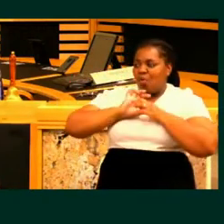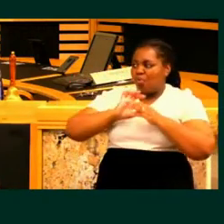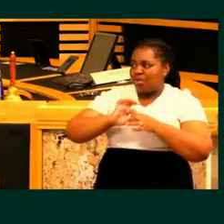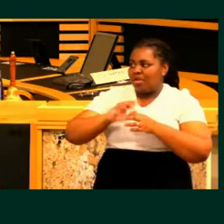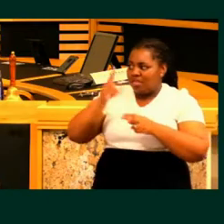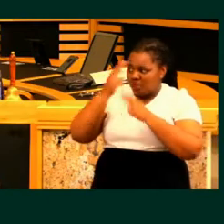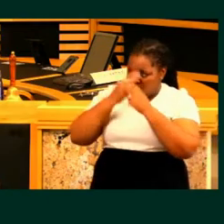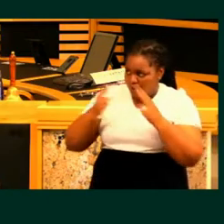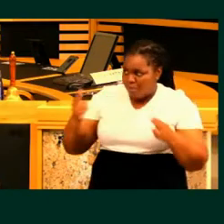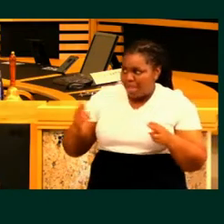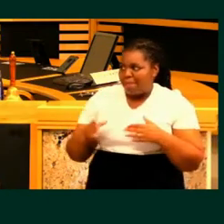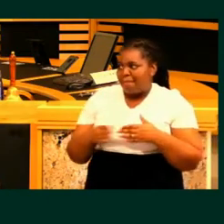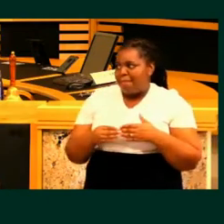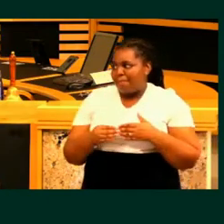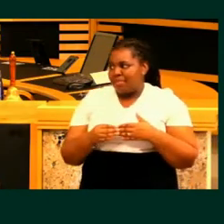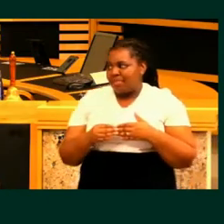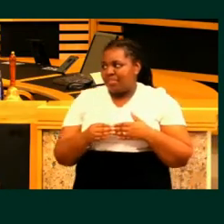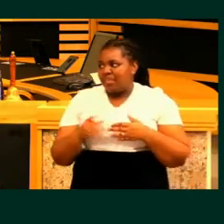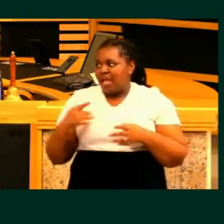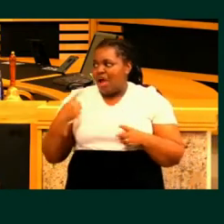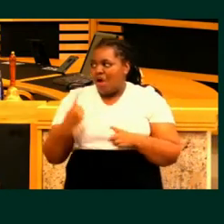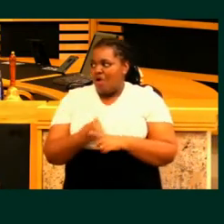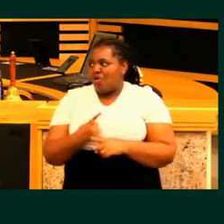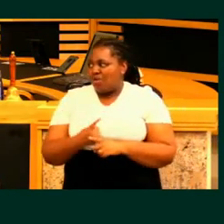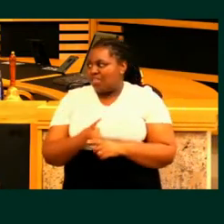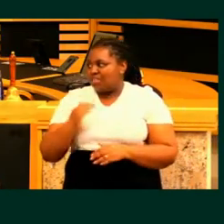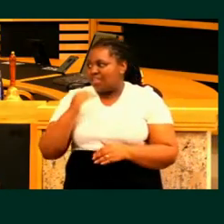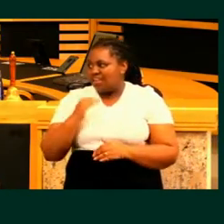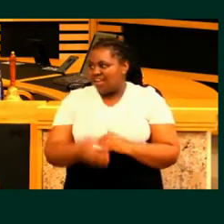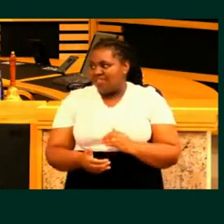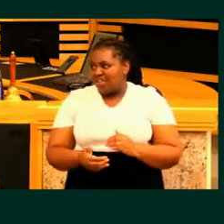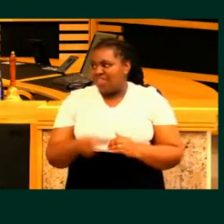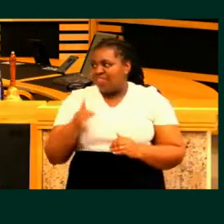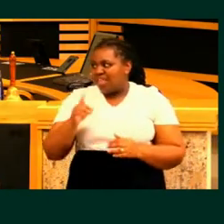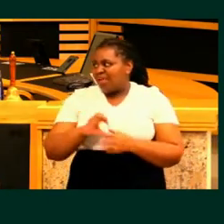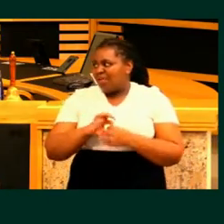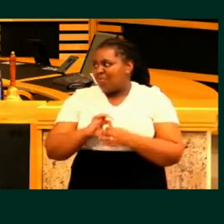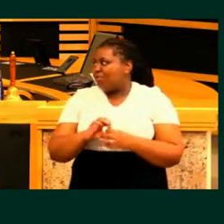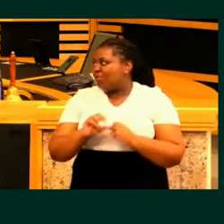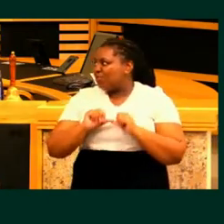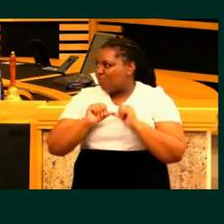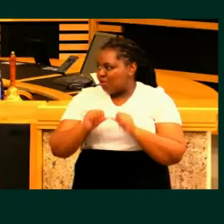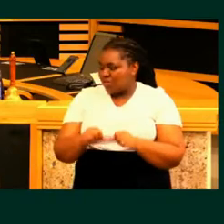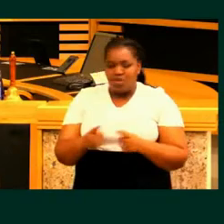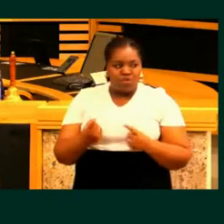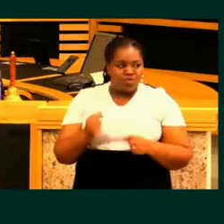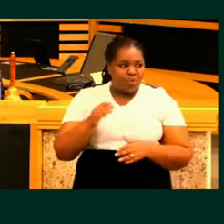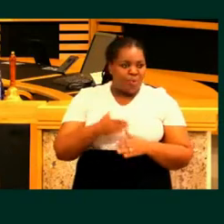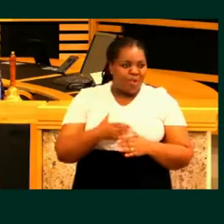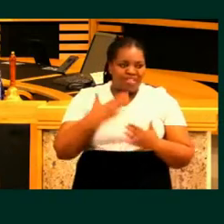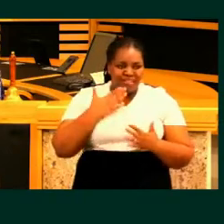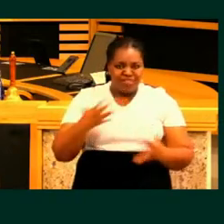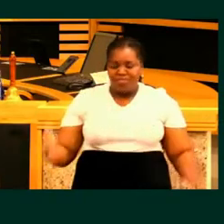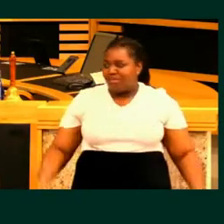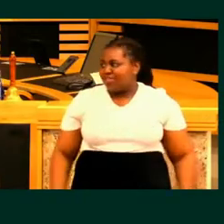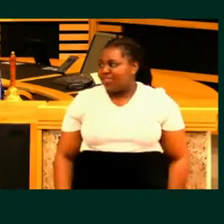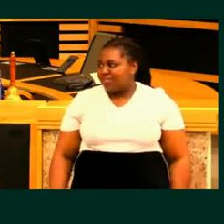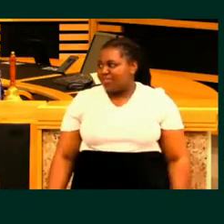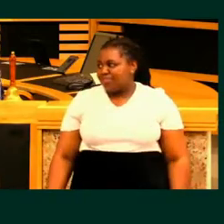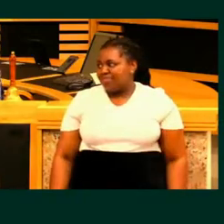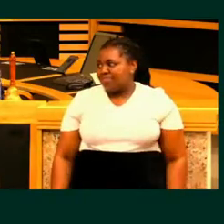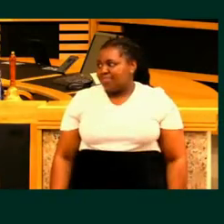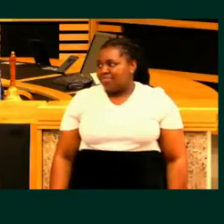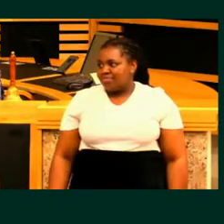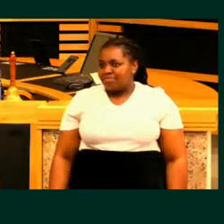honorable members are always Hing thank you honor that commitment to continue doing our thanks very much thank you very